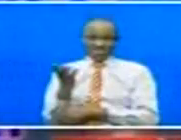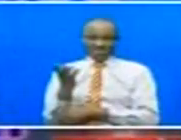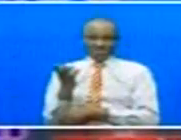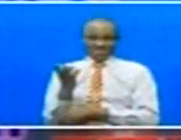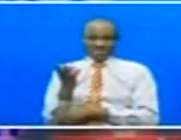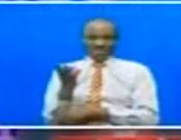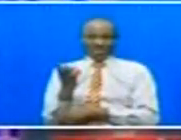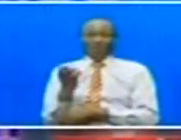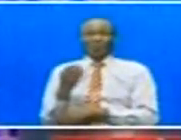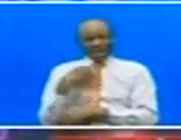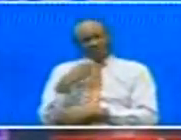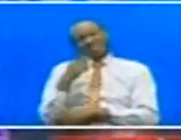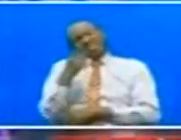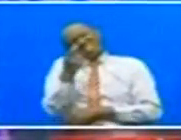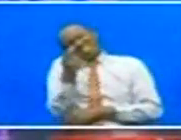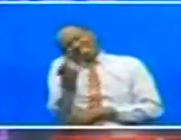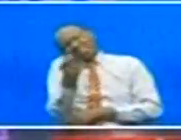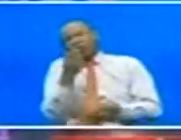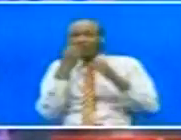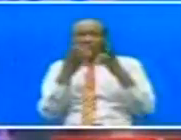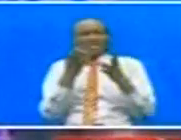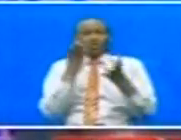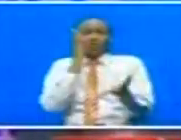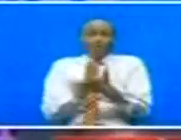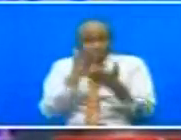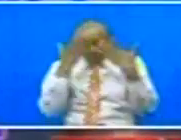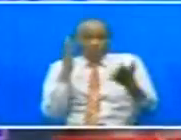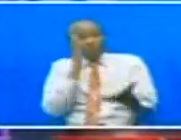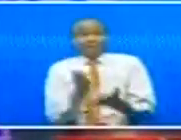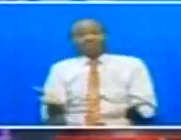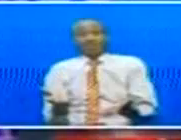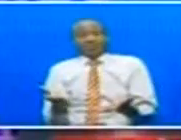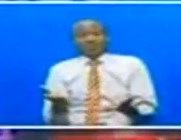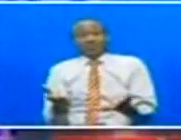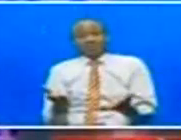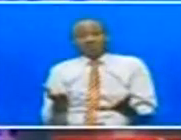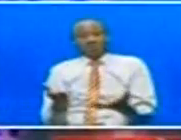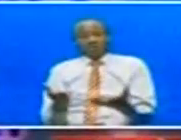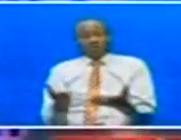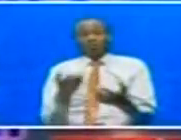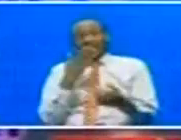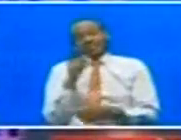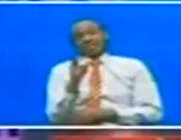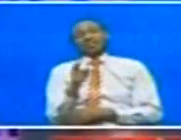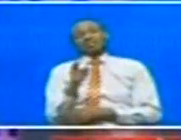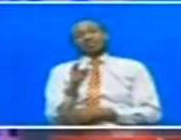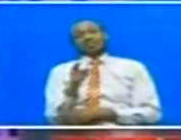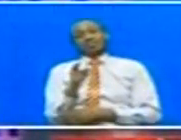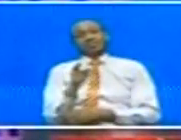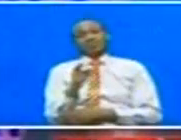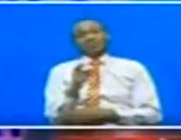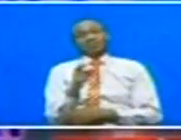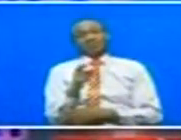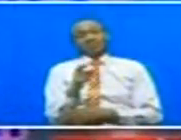we have very little facts, if any. And to hazard the guess of coming up